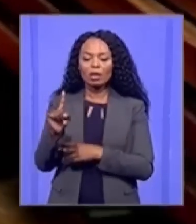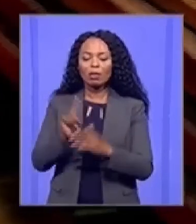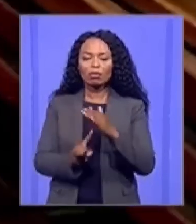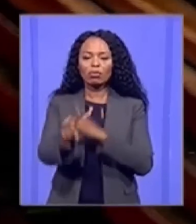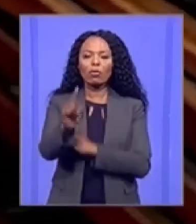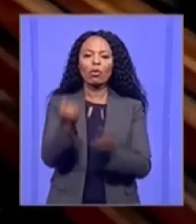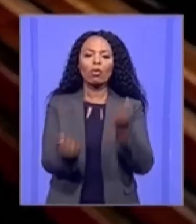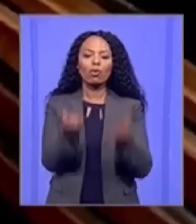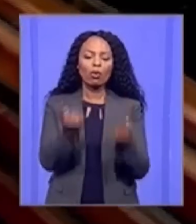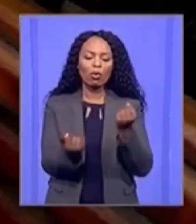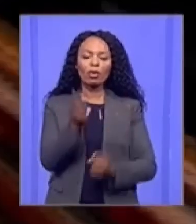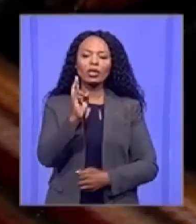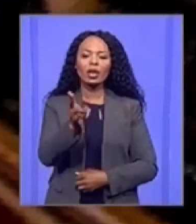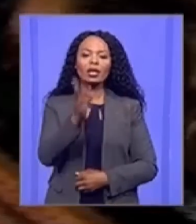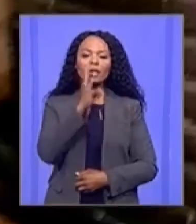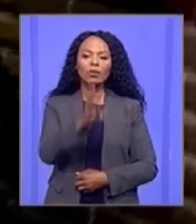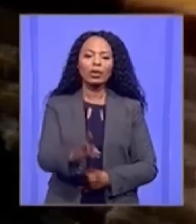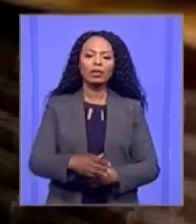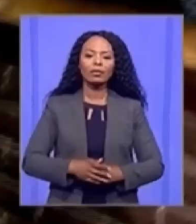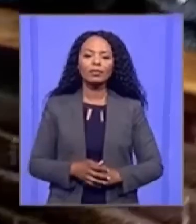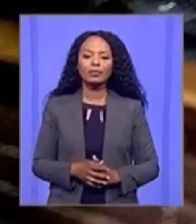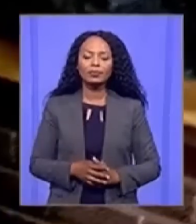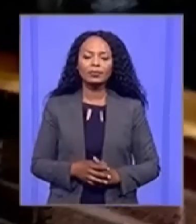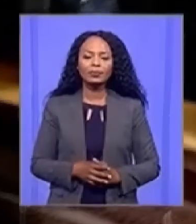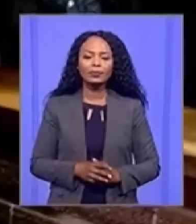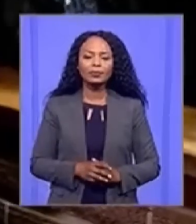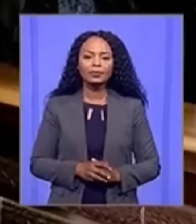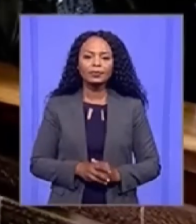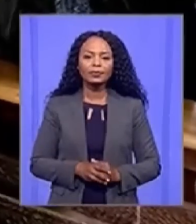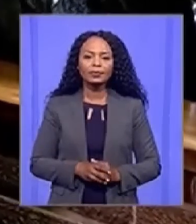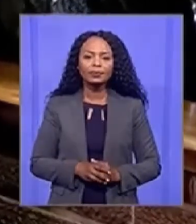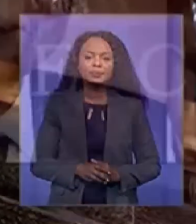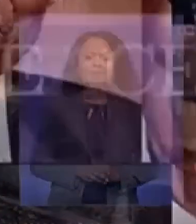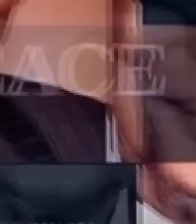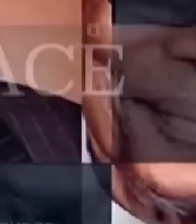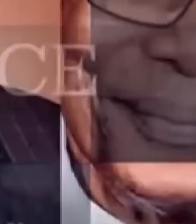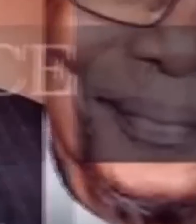Kamogelo Siekwi dikgang tsa SABC Bloemfontein.